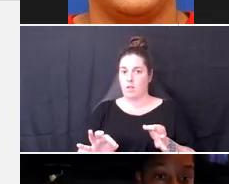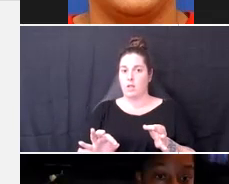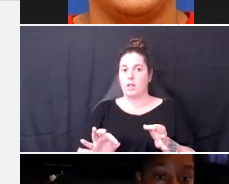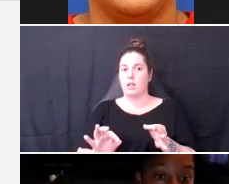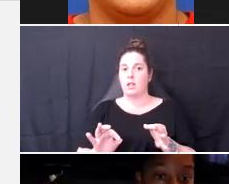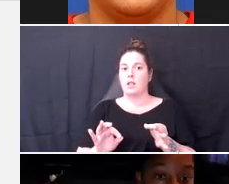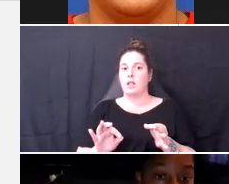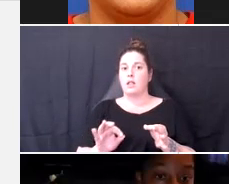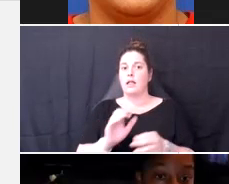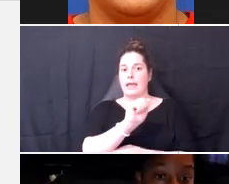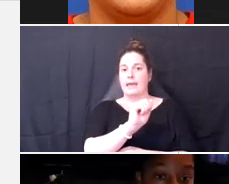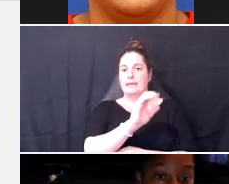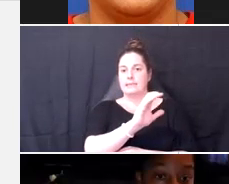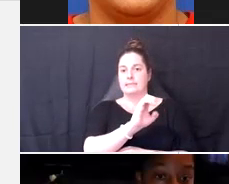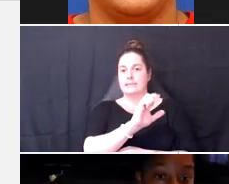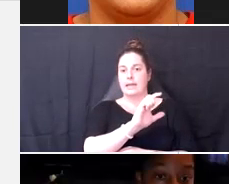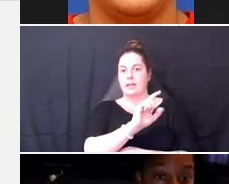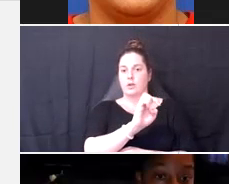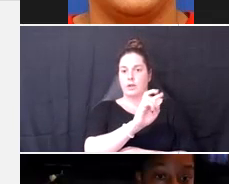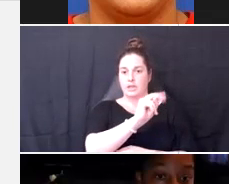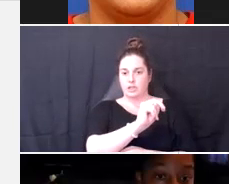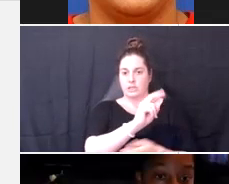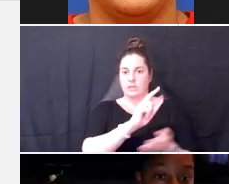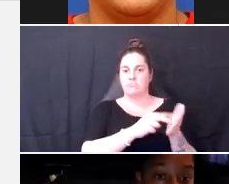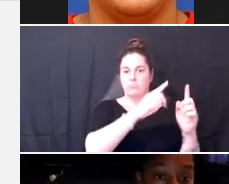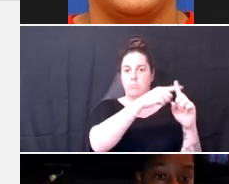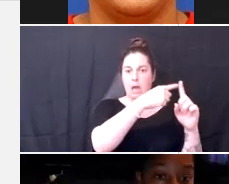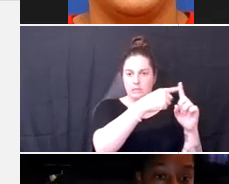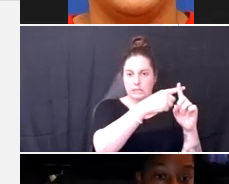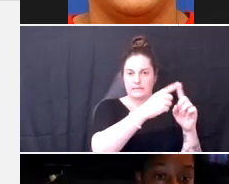acceleration positive, hit the gas, speed up.